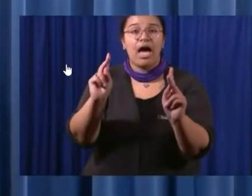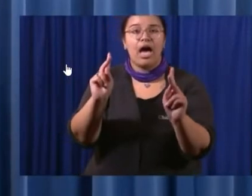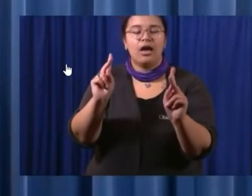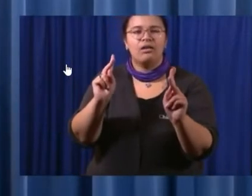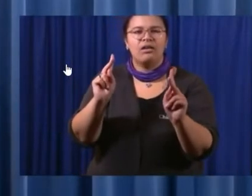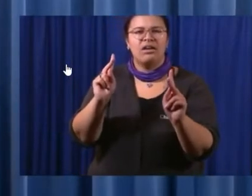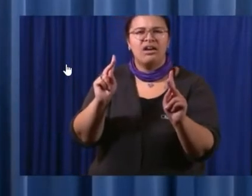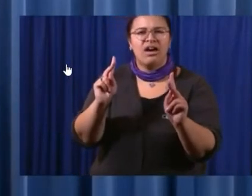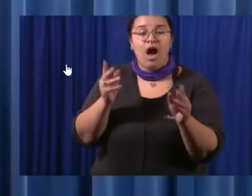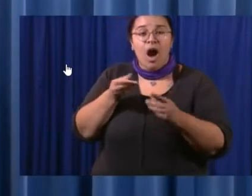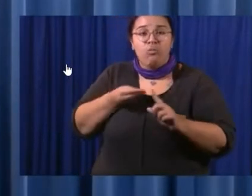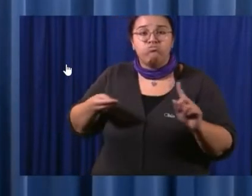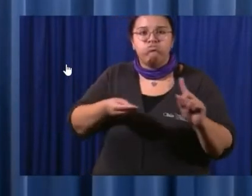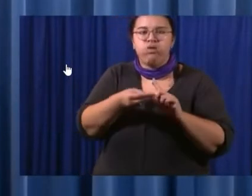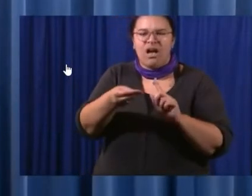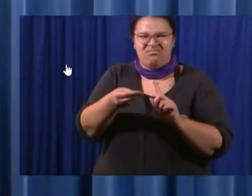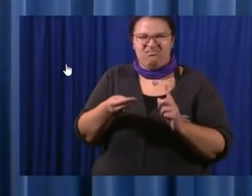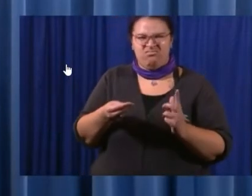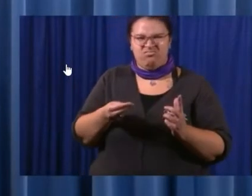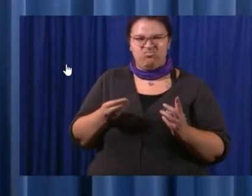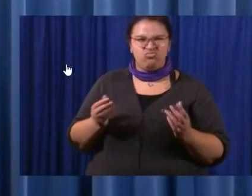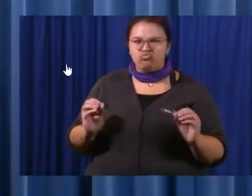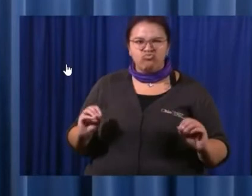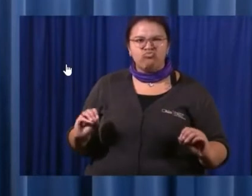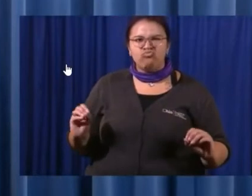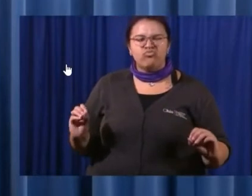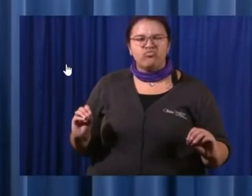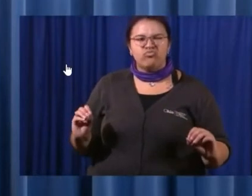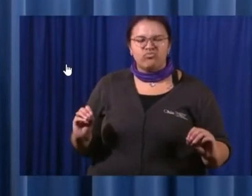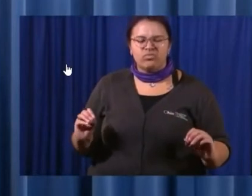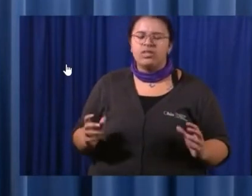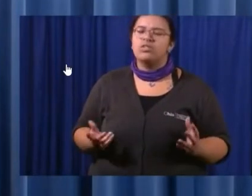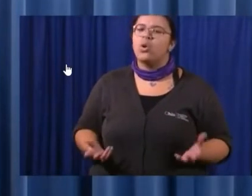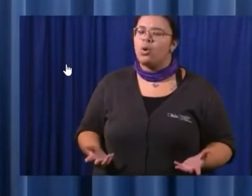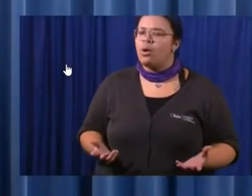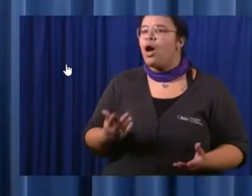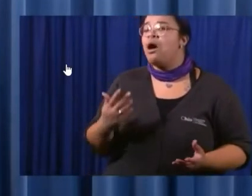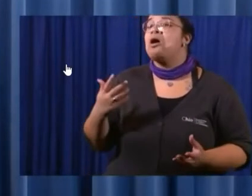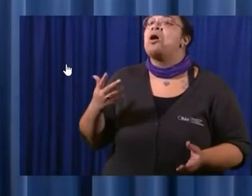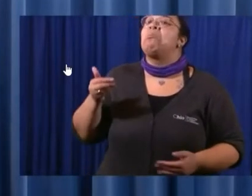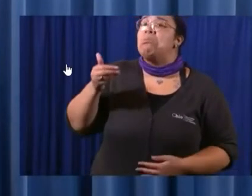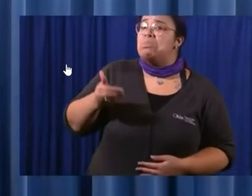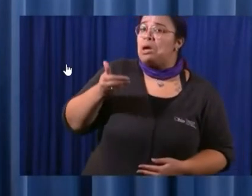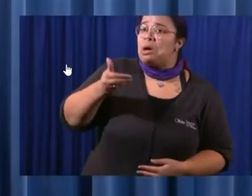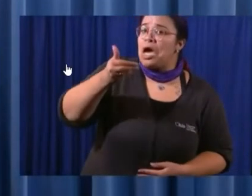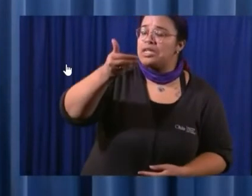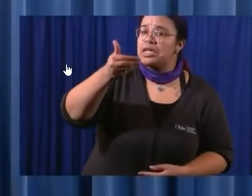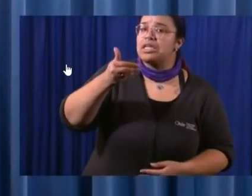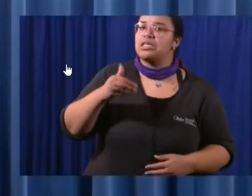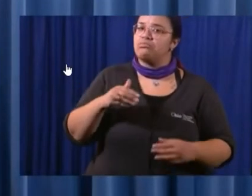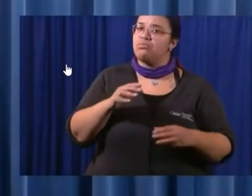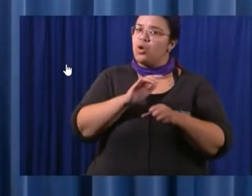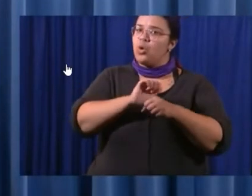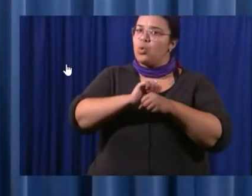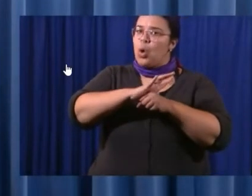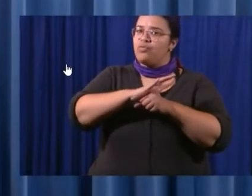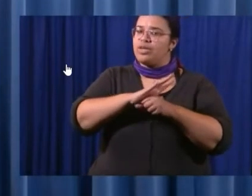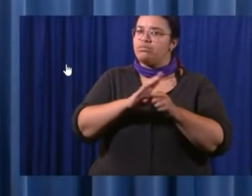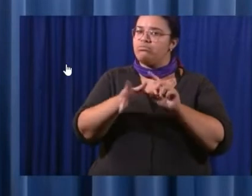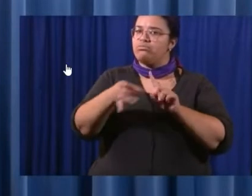all scientific indicators show us that while we may see periodic spikes in sickness and even some deaths, that there simply